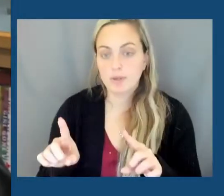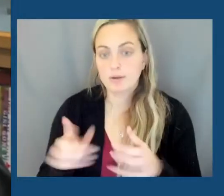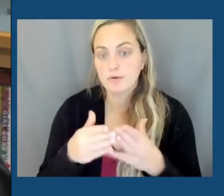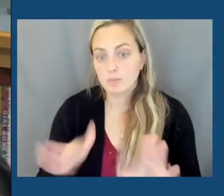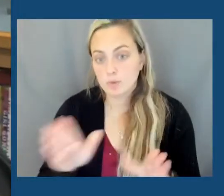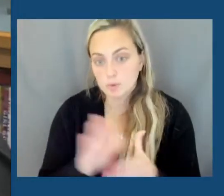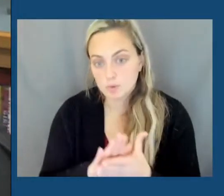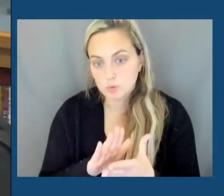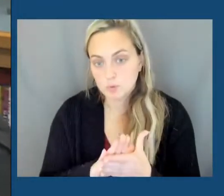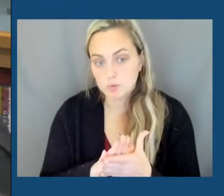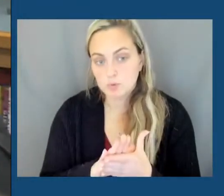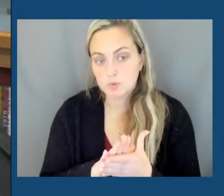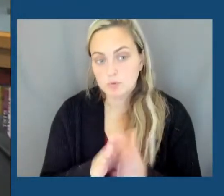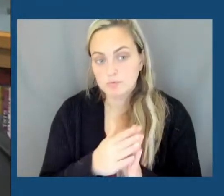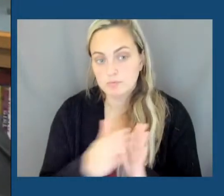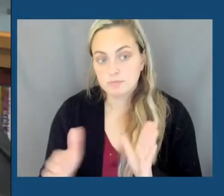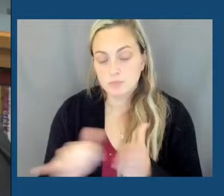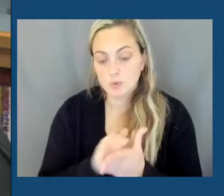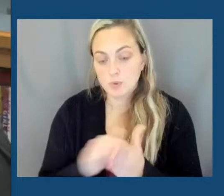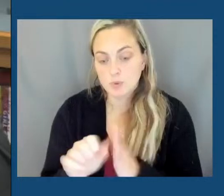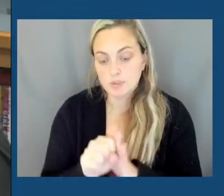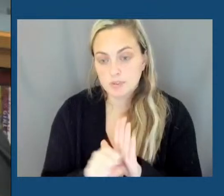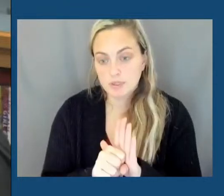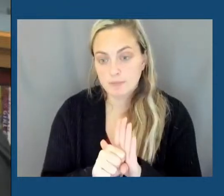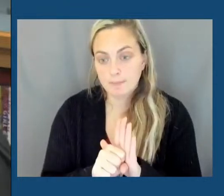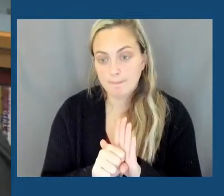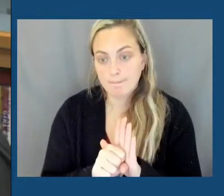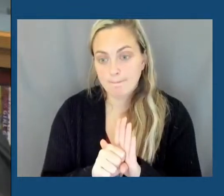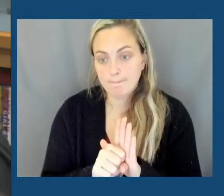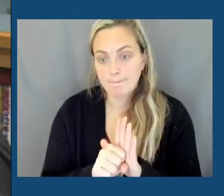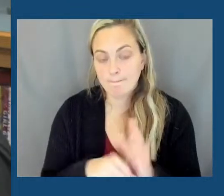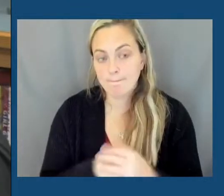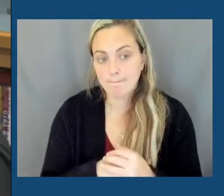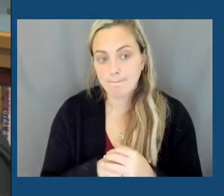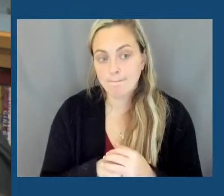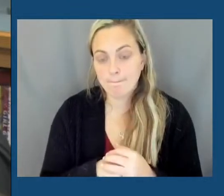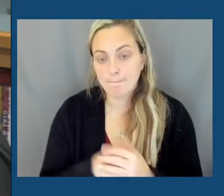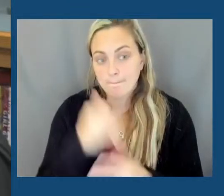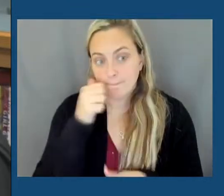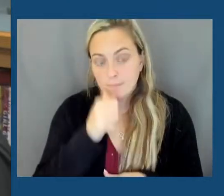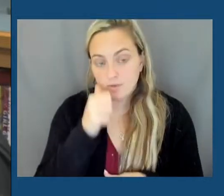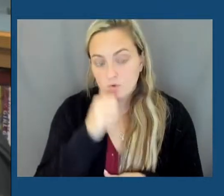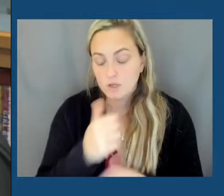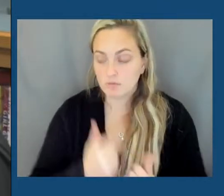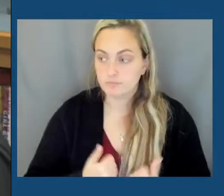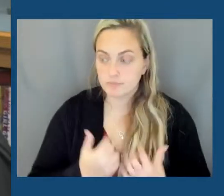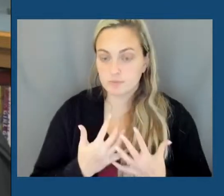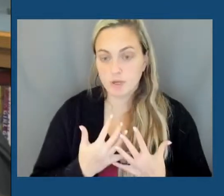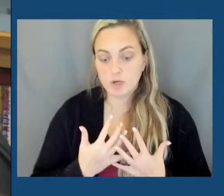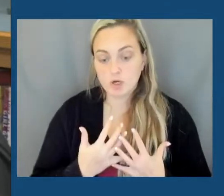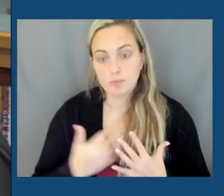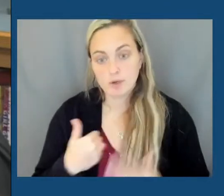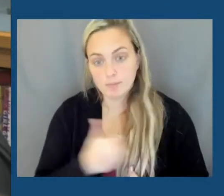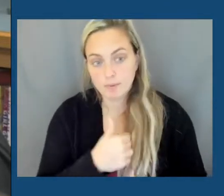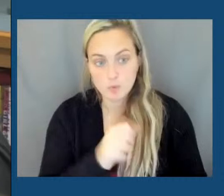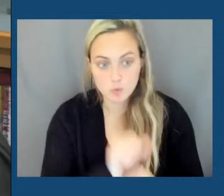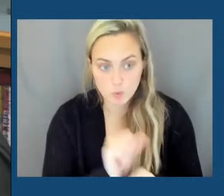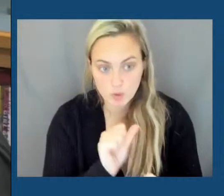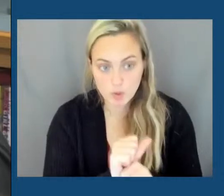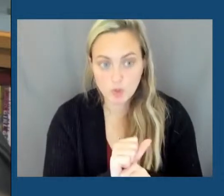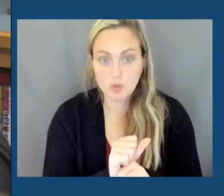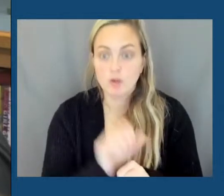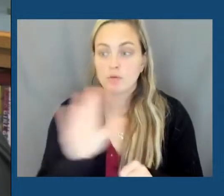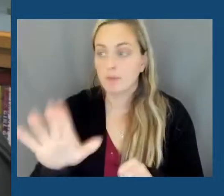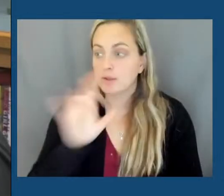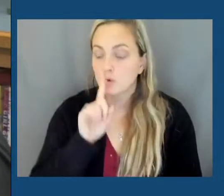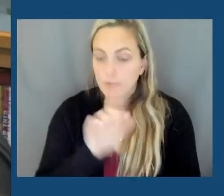schools across New York State. And every day I am inspired by our members' work and by their